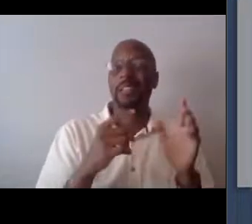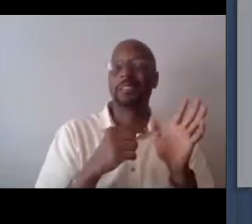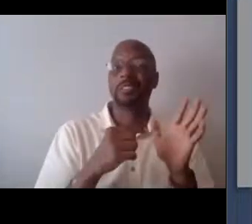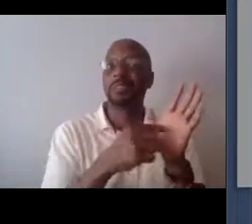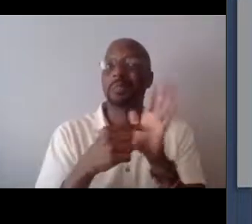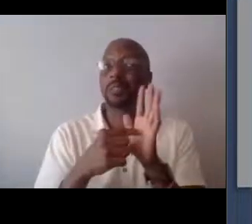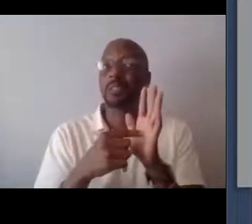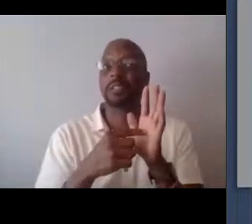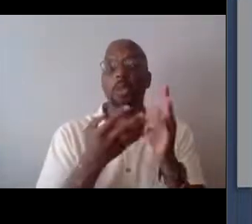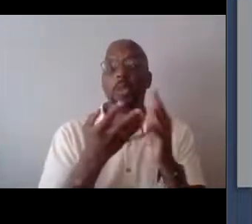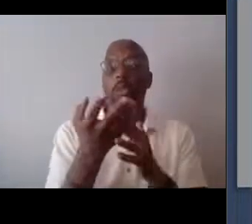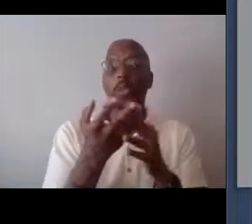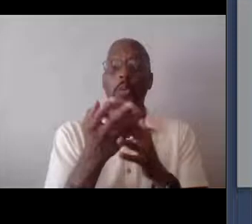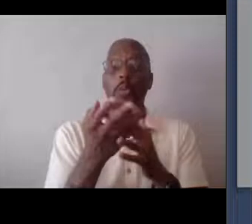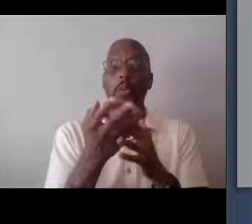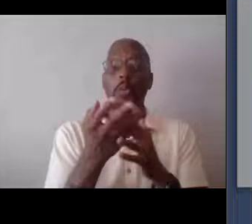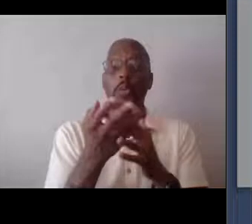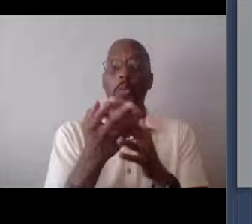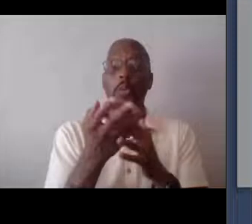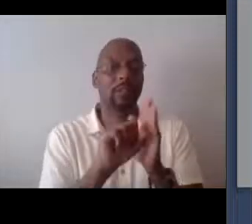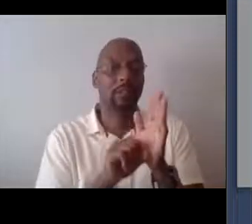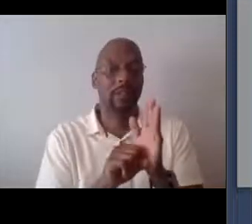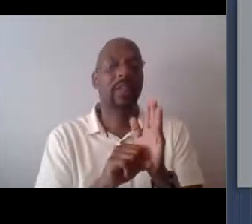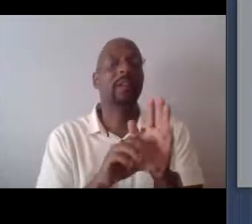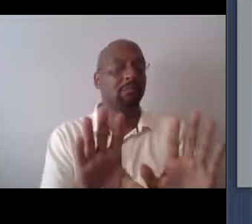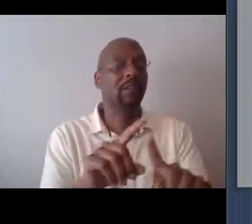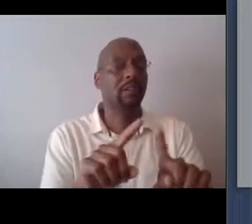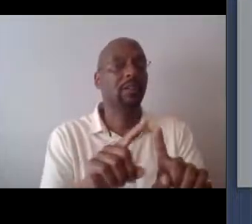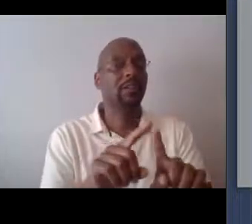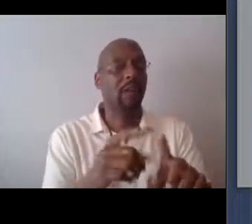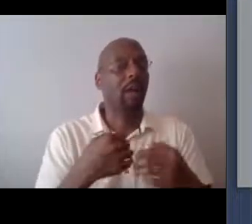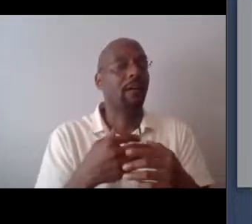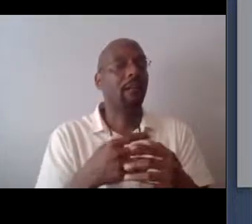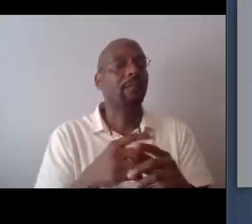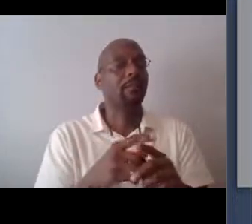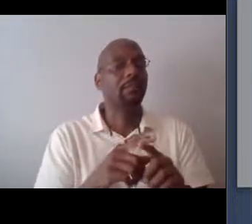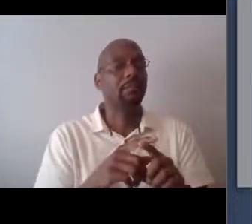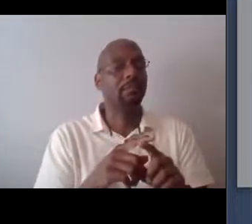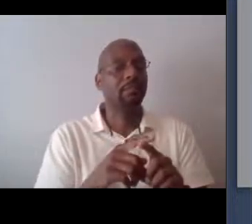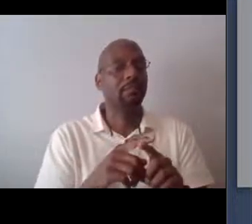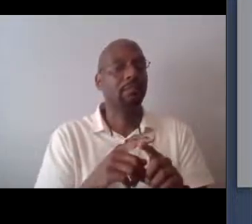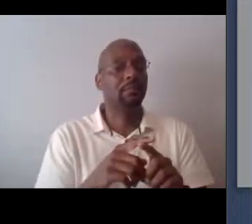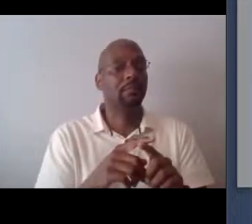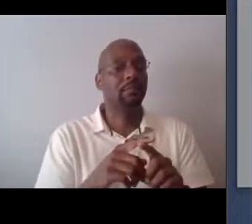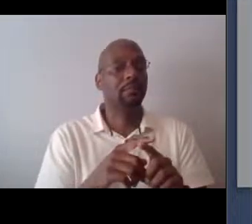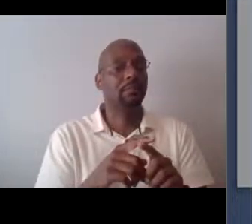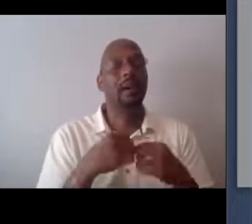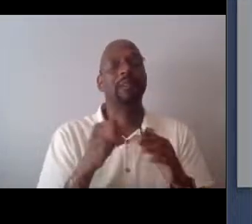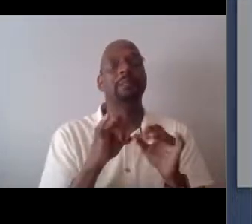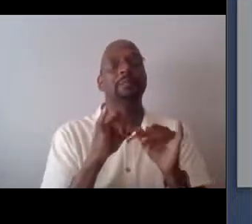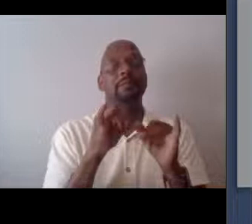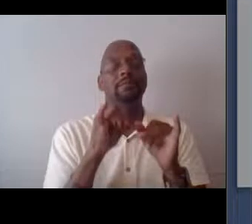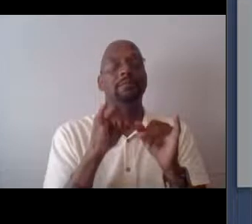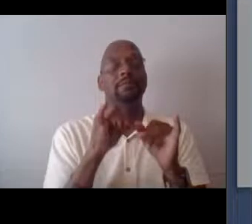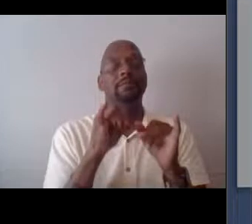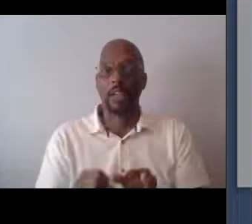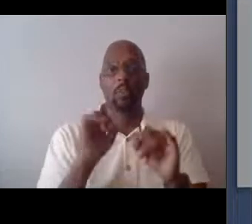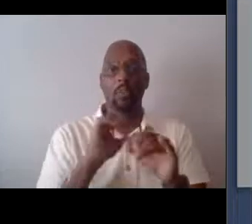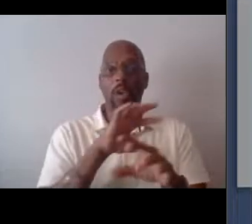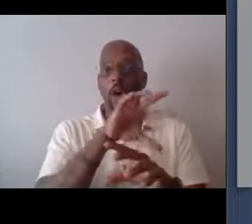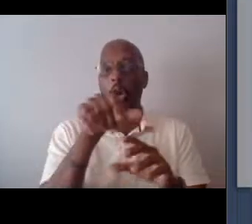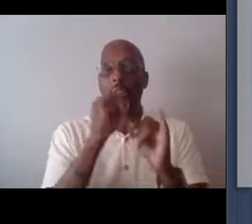areas that you all mentioned, there's bio-individuality in all of us. We're all unique in ourselves,